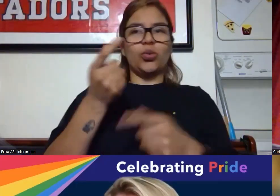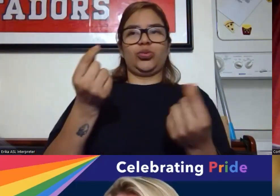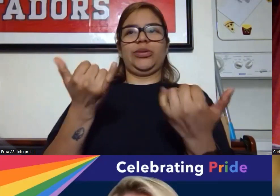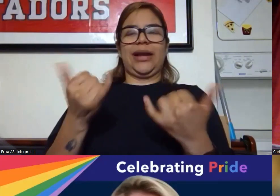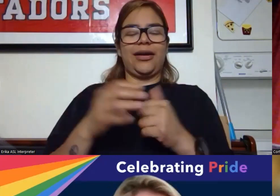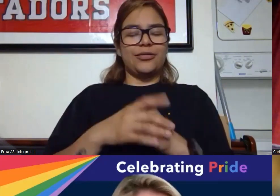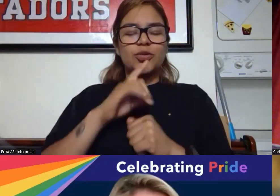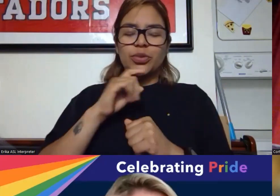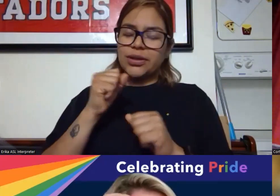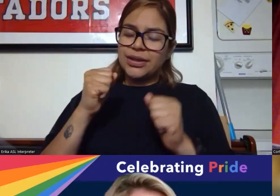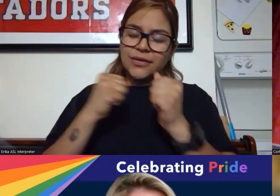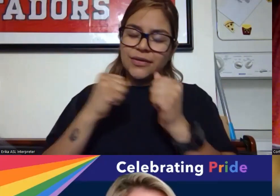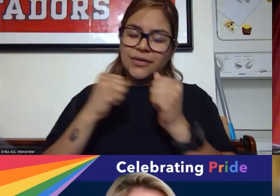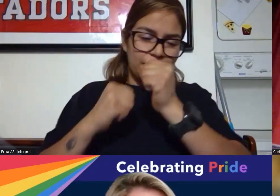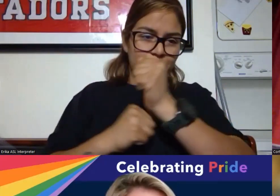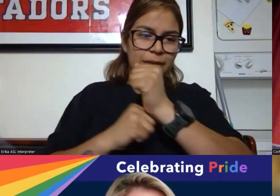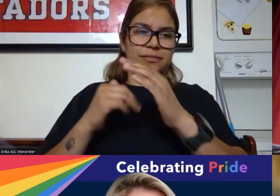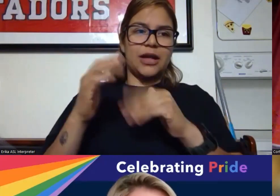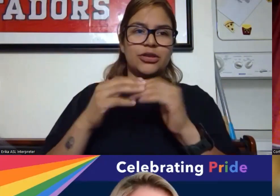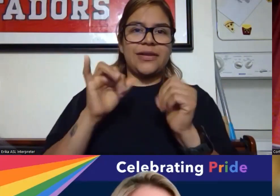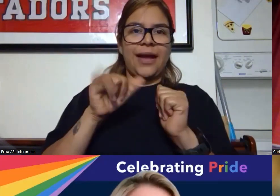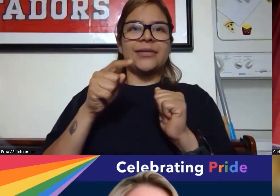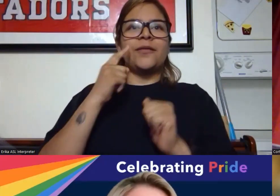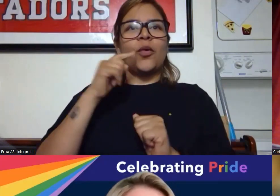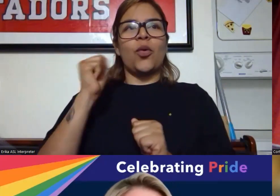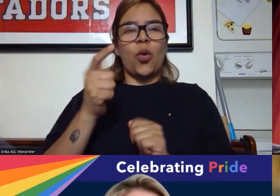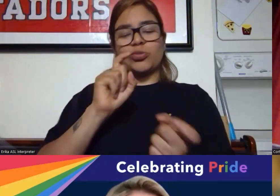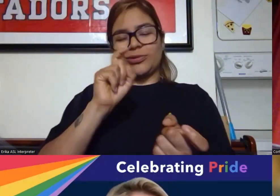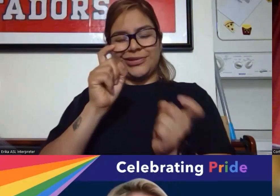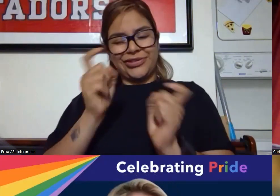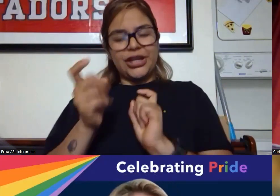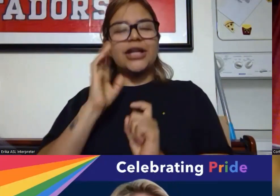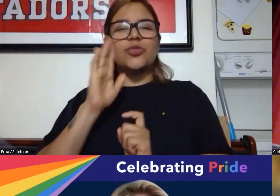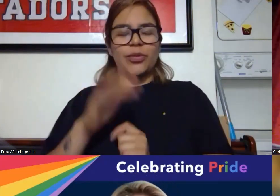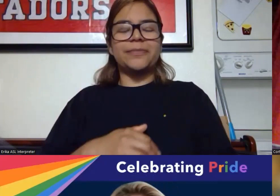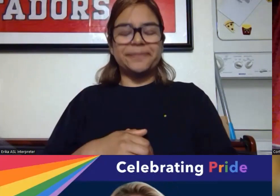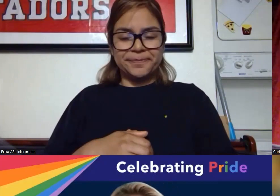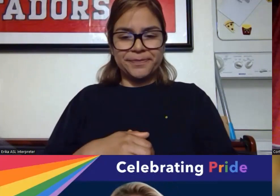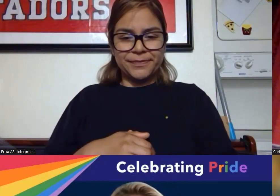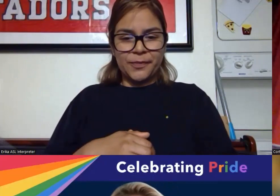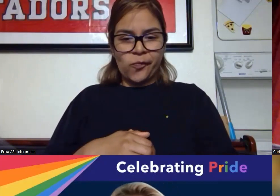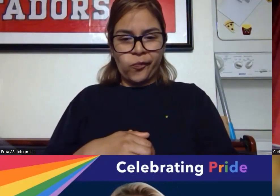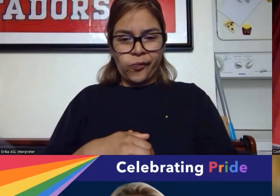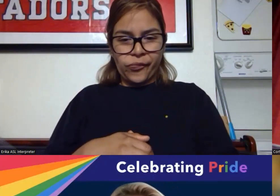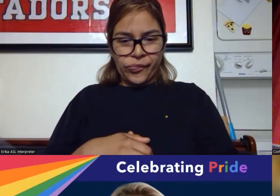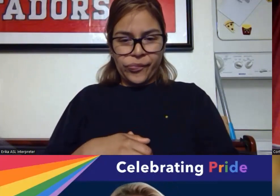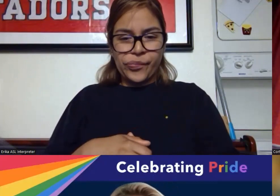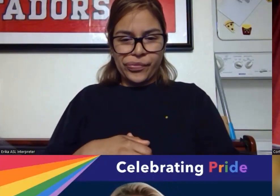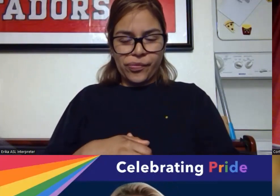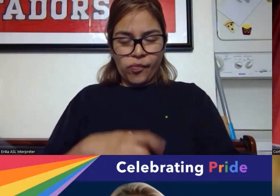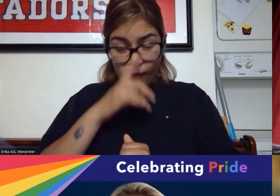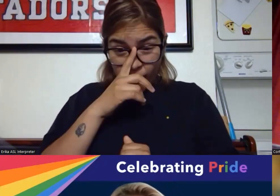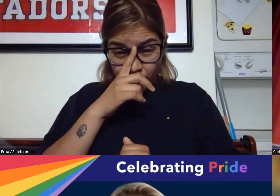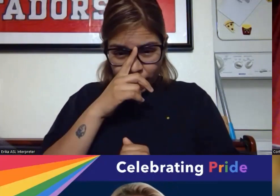very foundational for further transforming change. I did want to say, so I'm referring to the